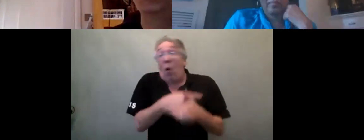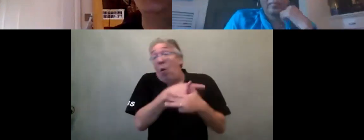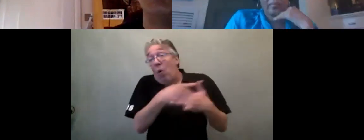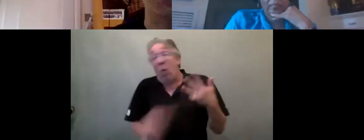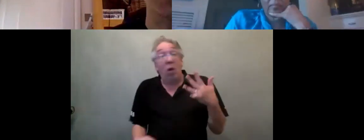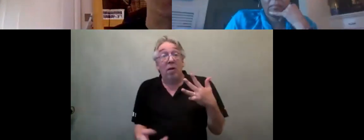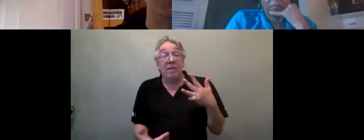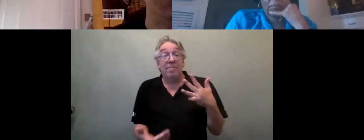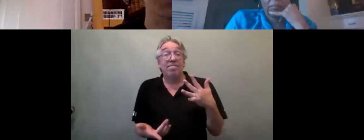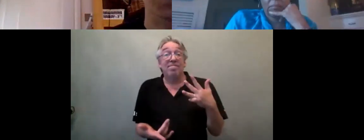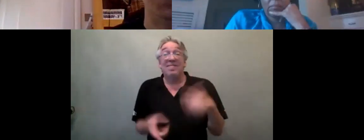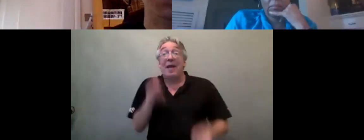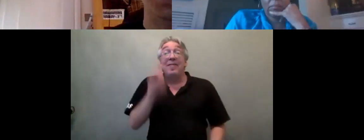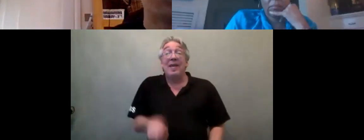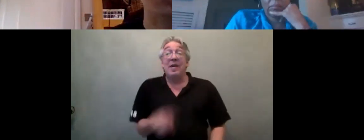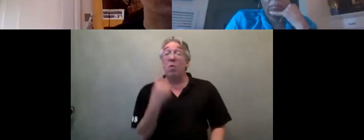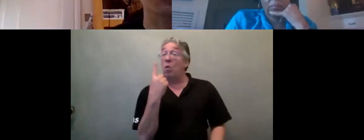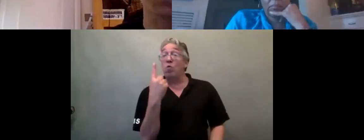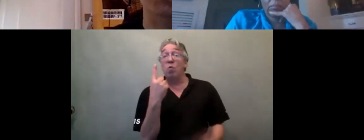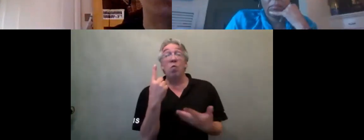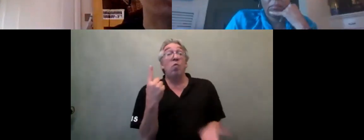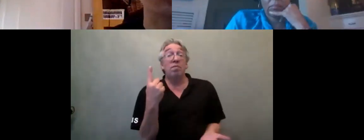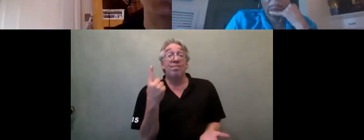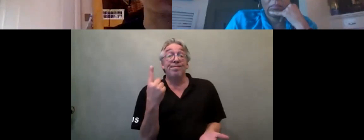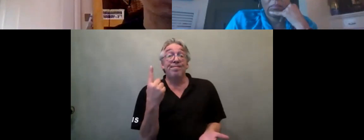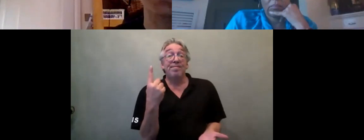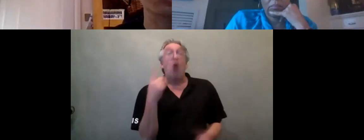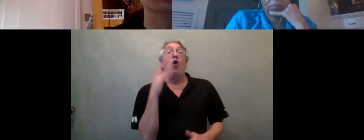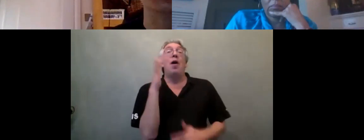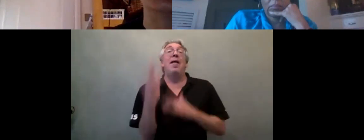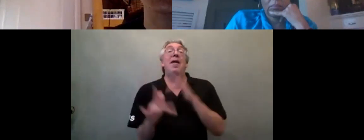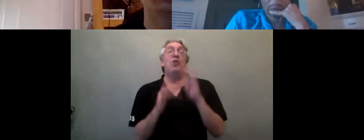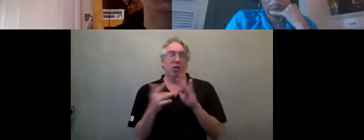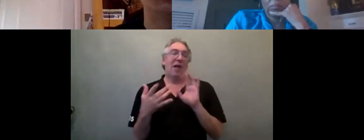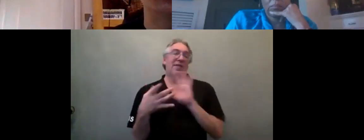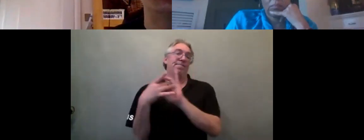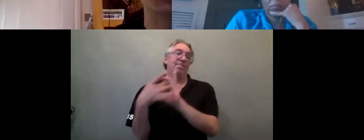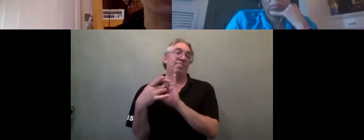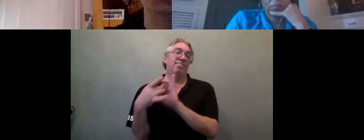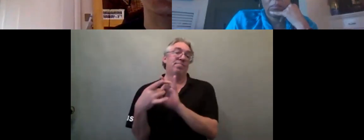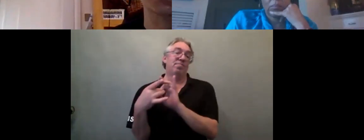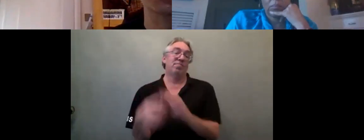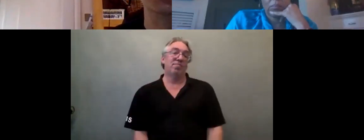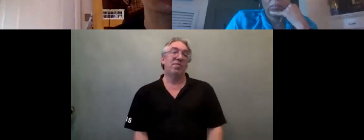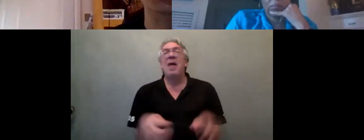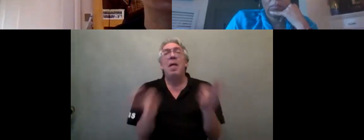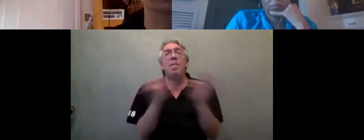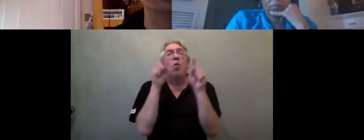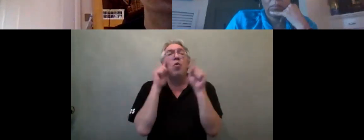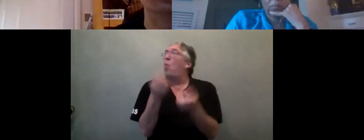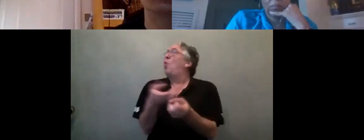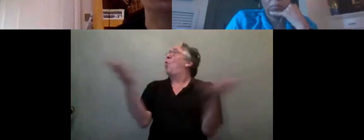I suppose it's critical in so many ways, but for people with disabilities, I think it's